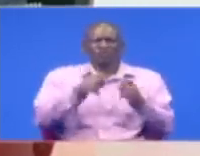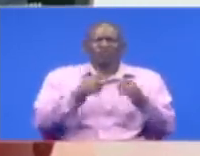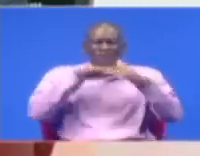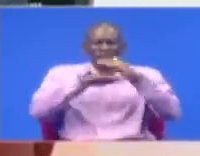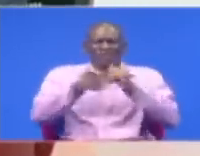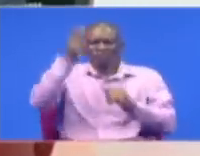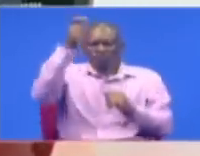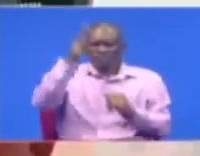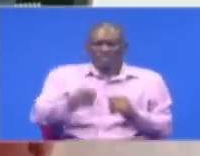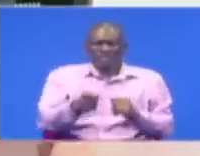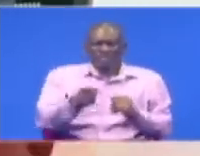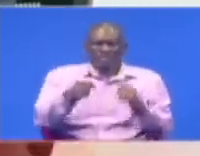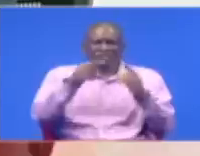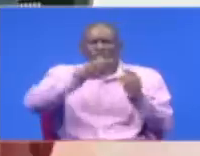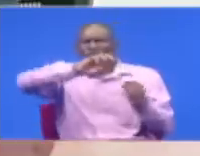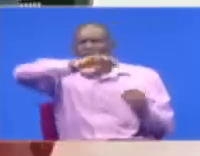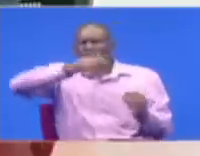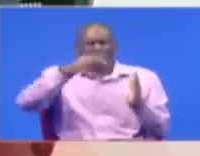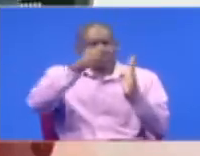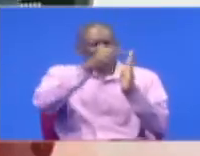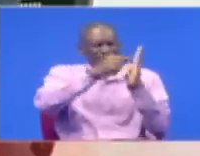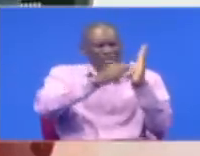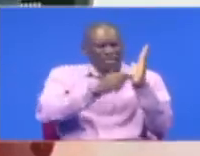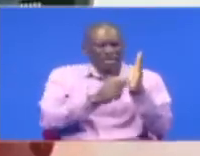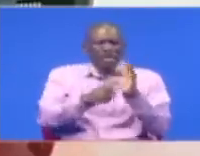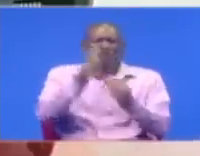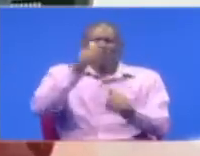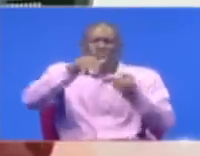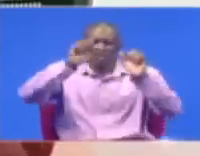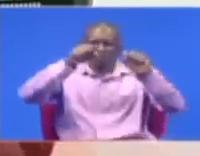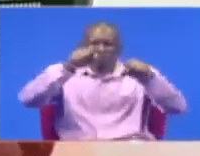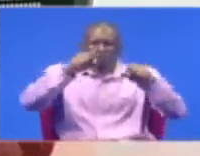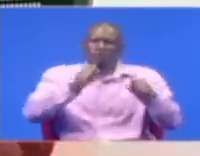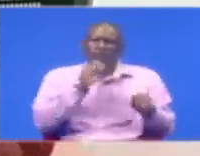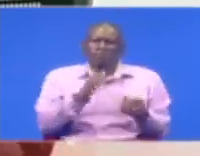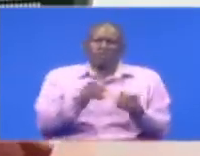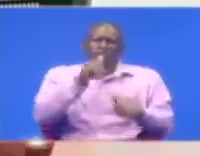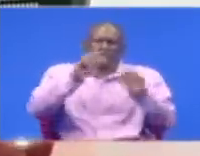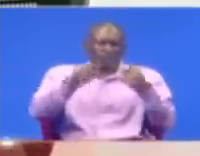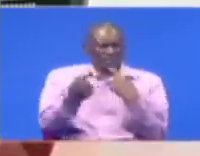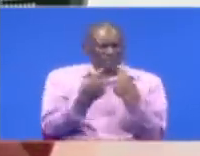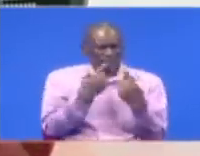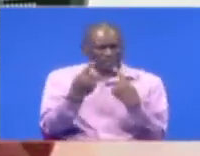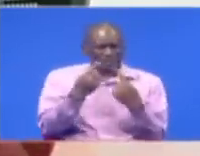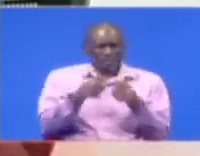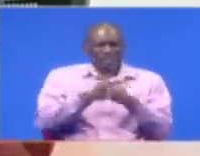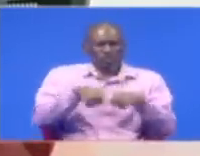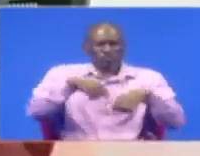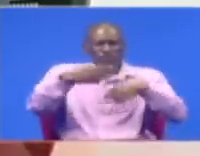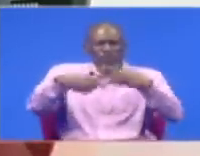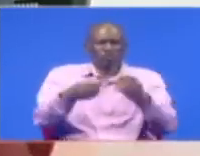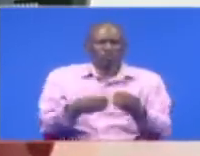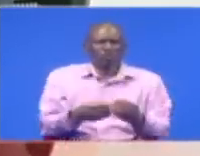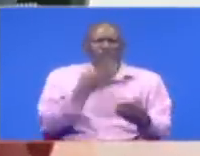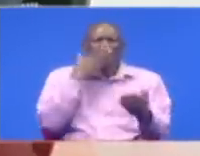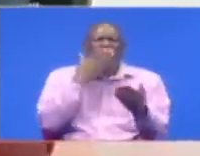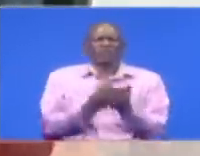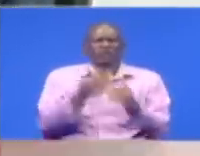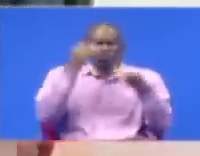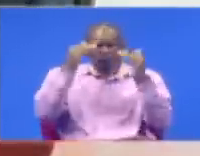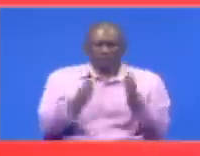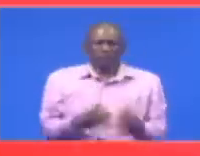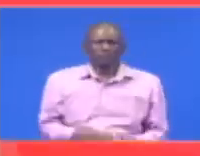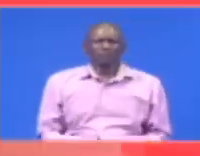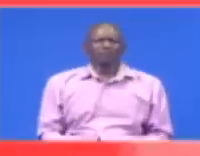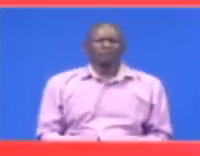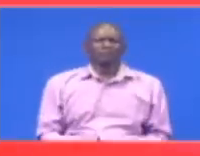to justice to another agenda that would be, which we'll discuss as we get along. Thank you, Prof.